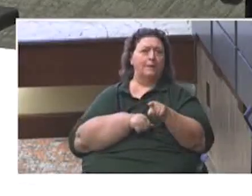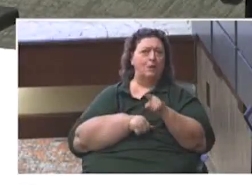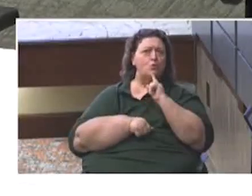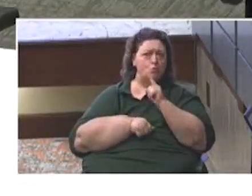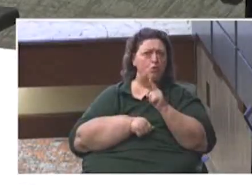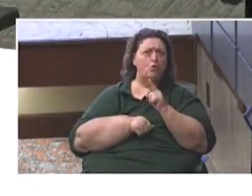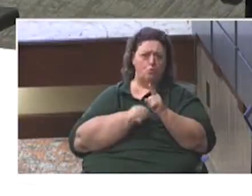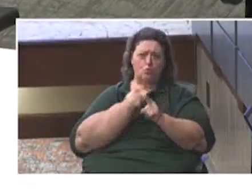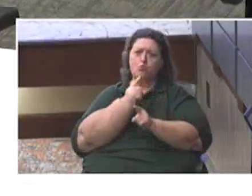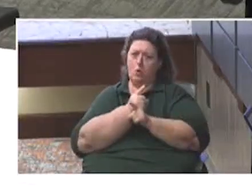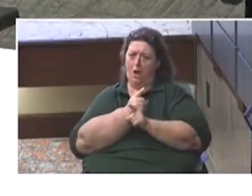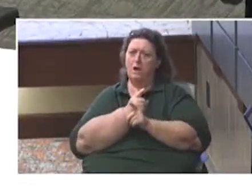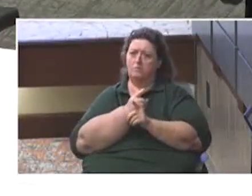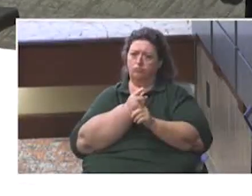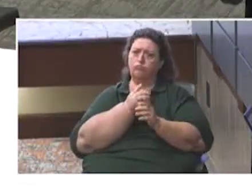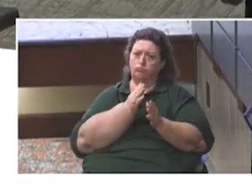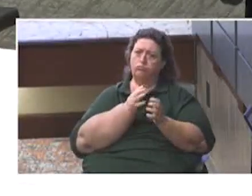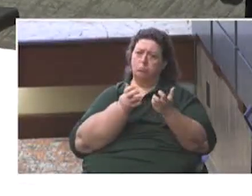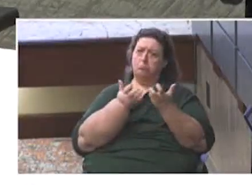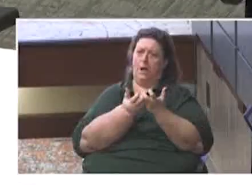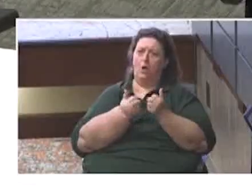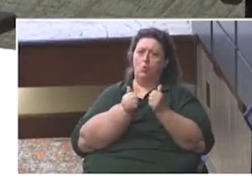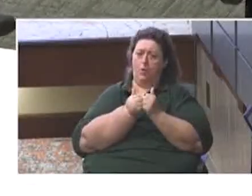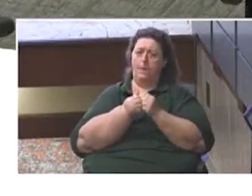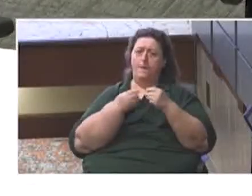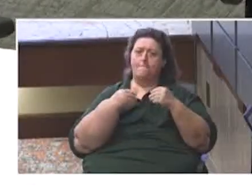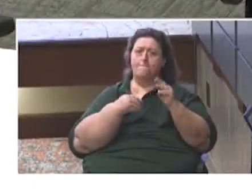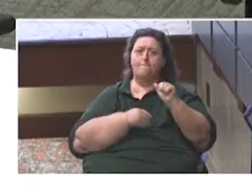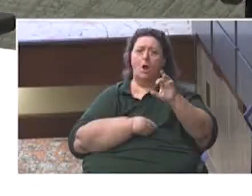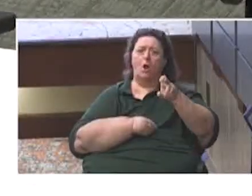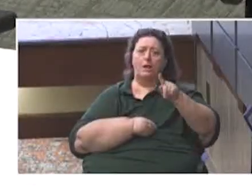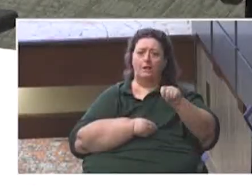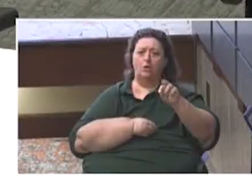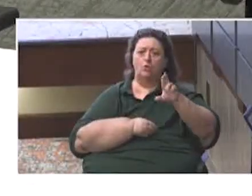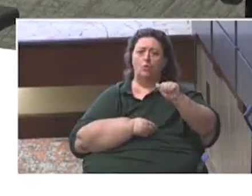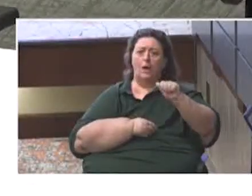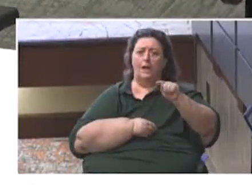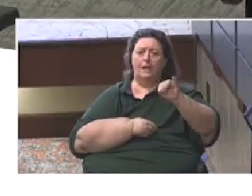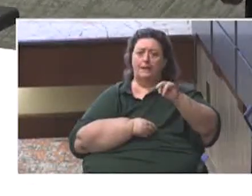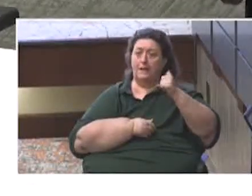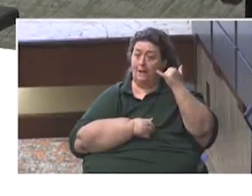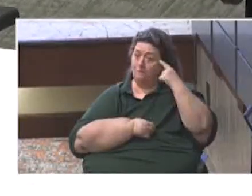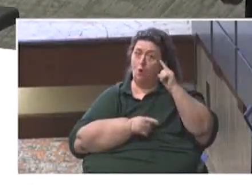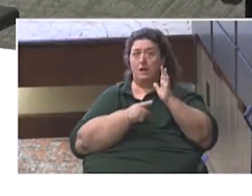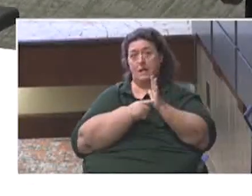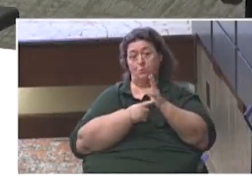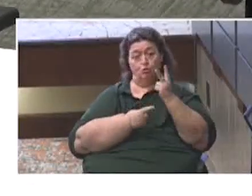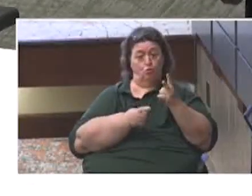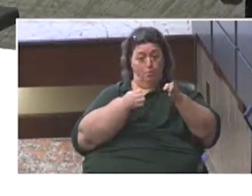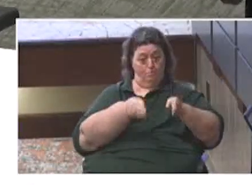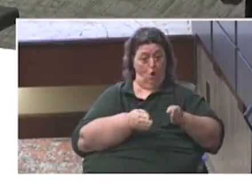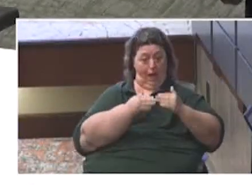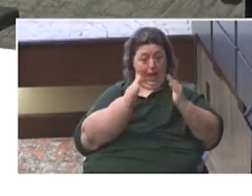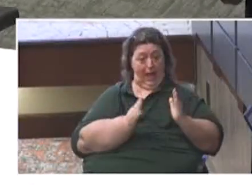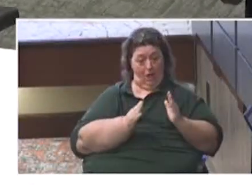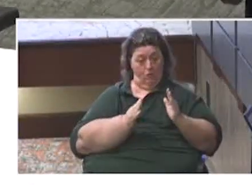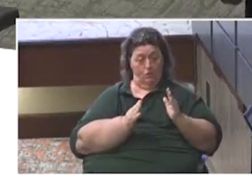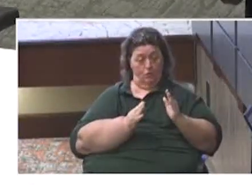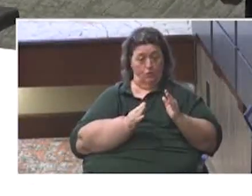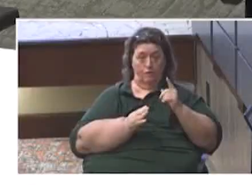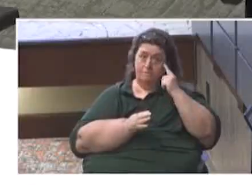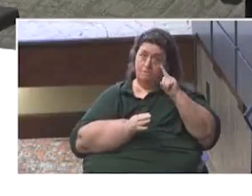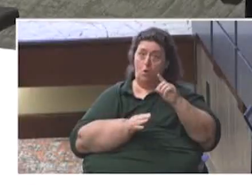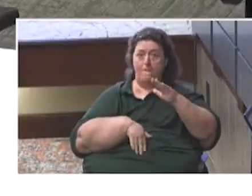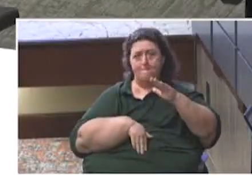really right in line with what our market rate units are. For example, a 2-person household for